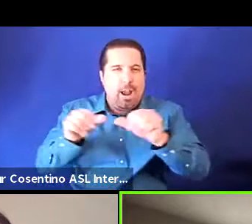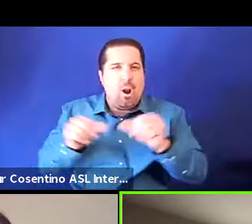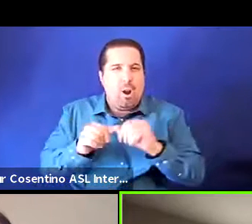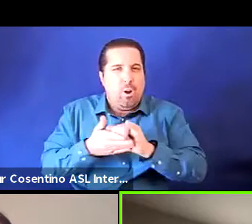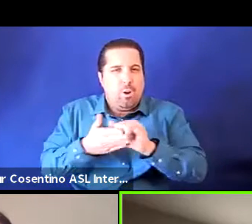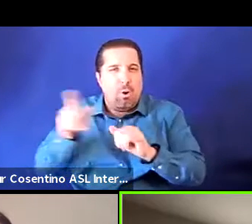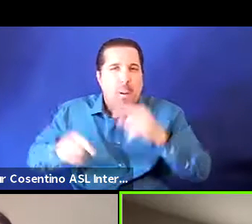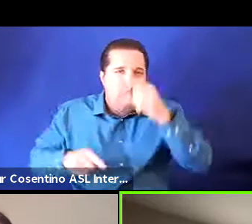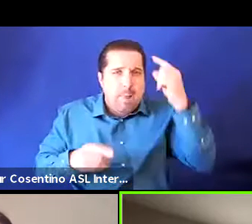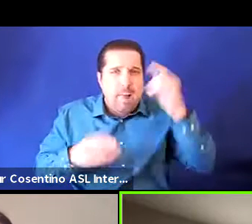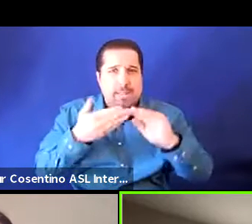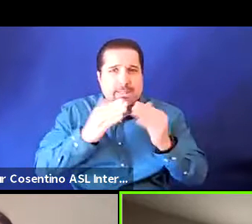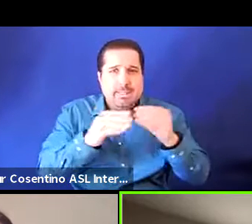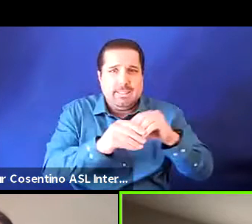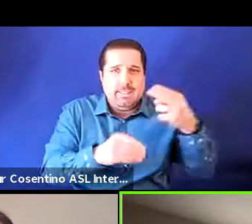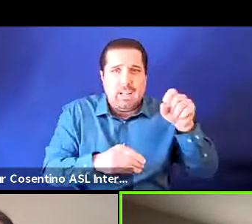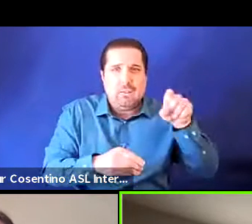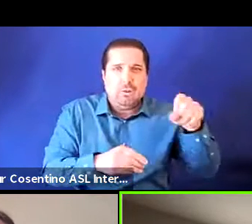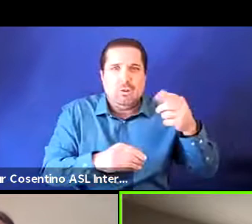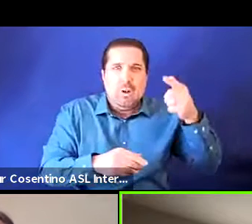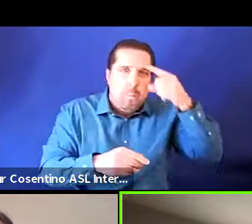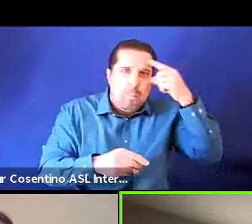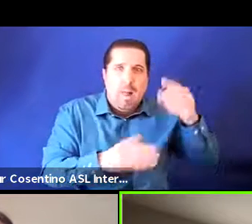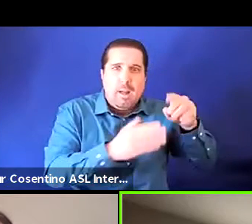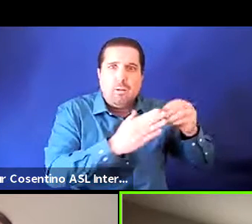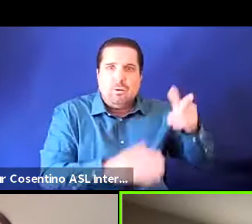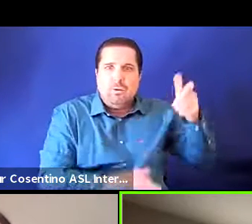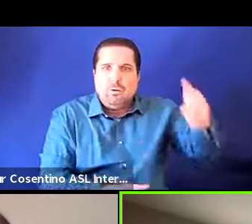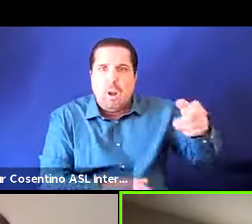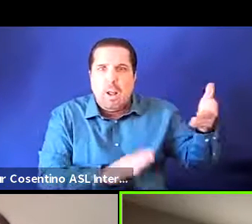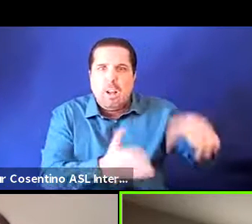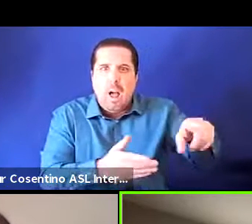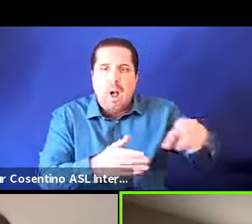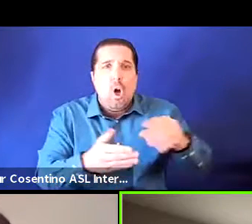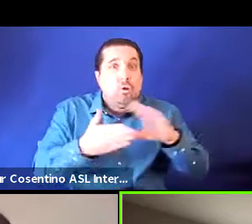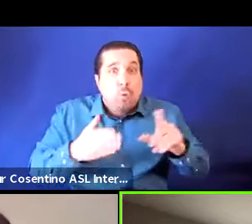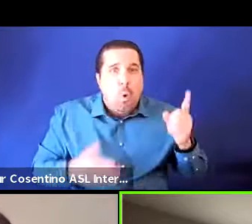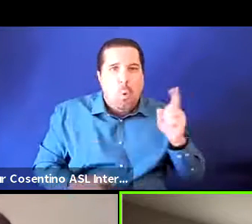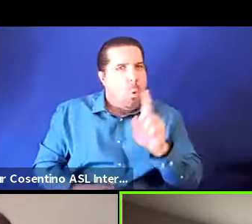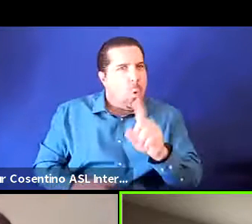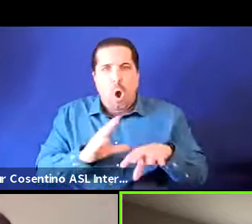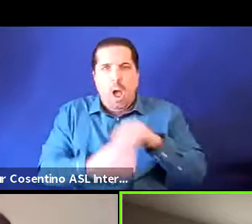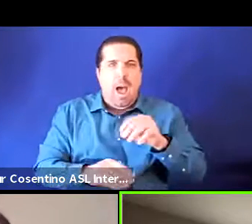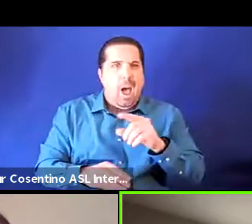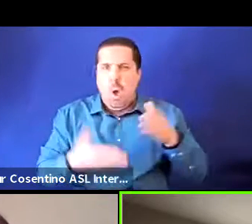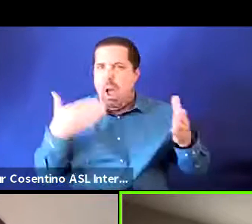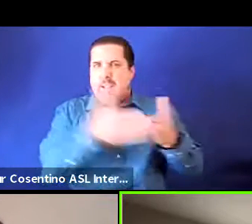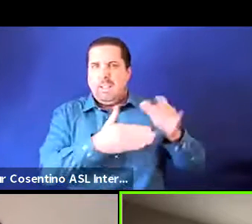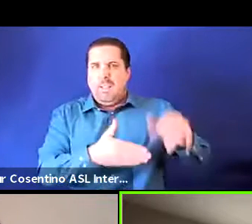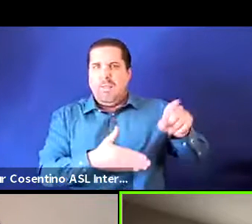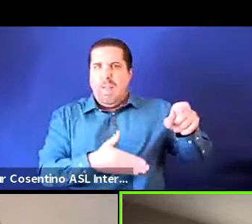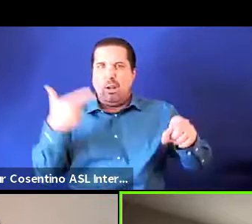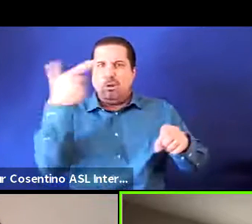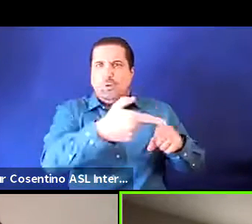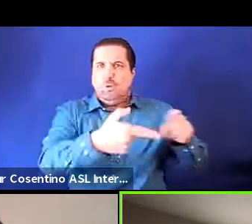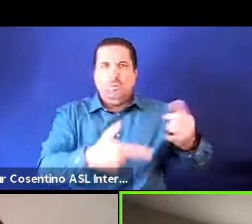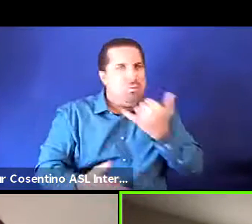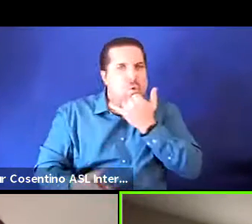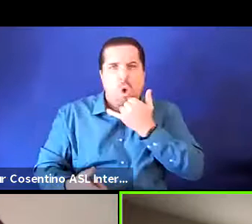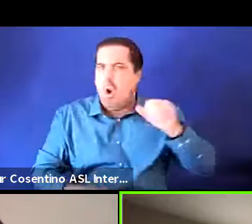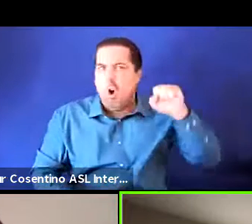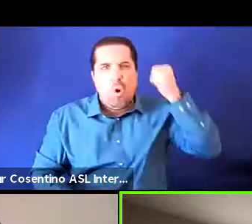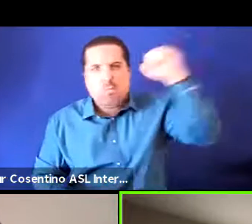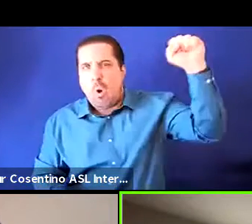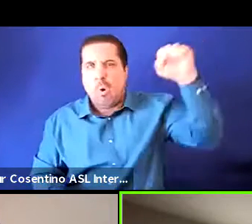Black student had been shot and killed, and then there was a student walkout happening in protests against the shooting. And even after all the